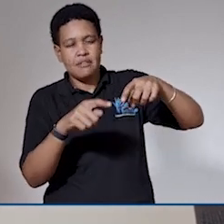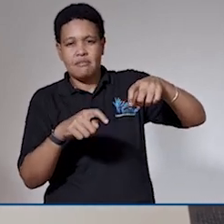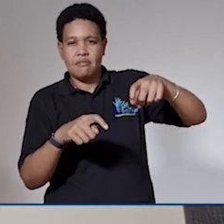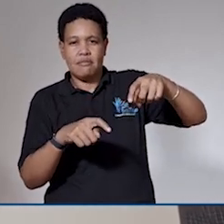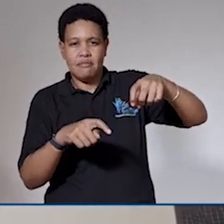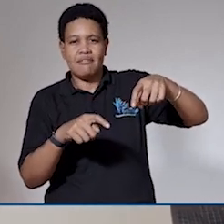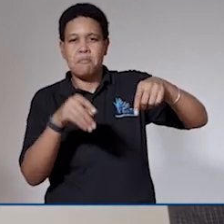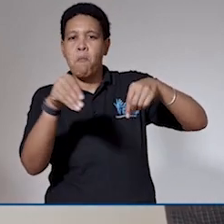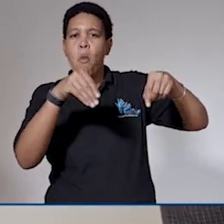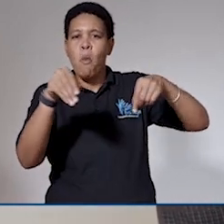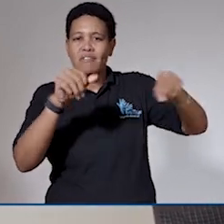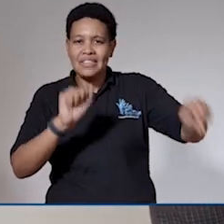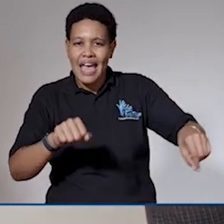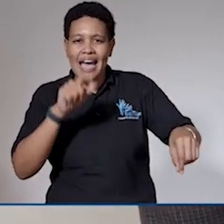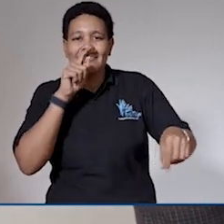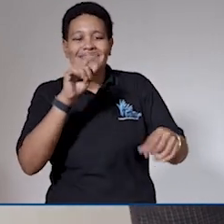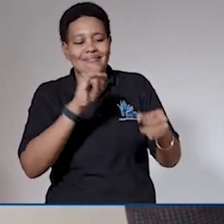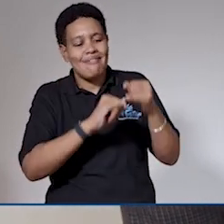stainless steel titanium pylon,